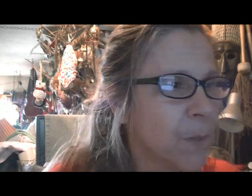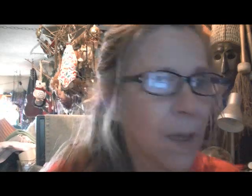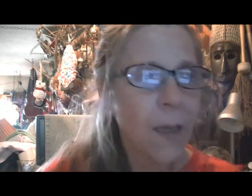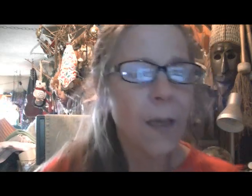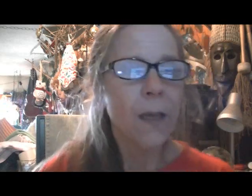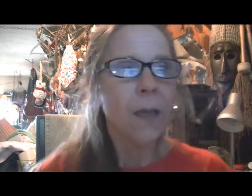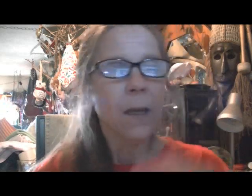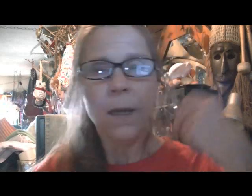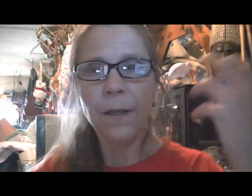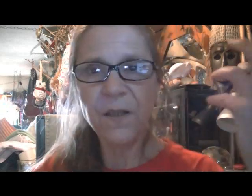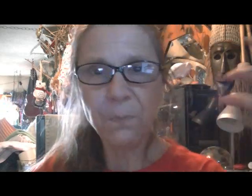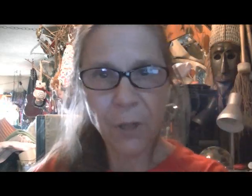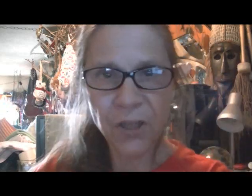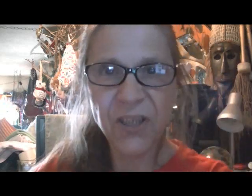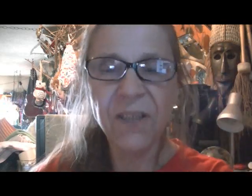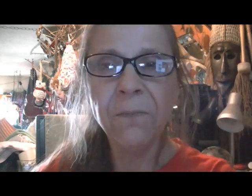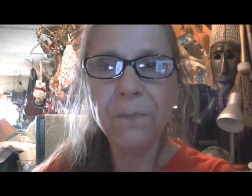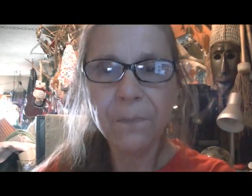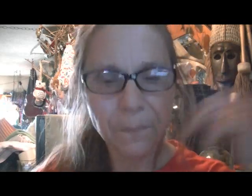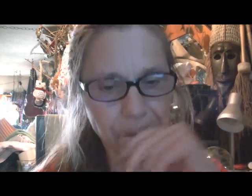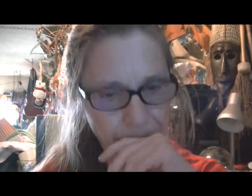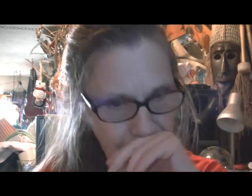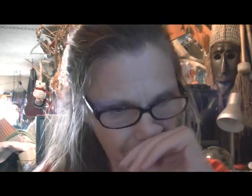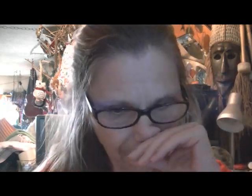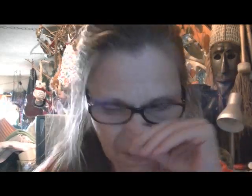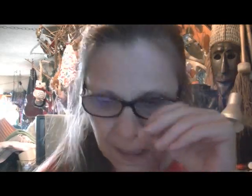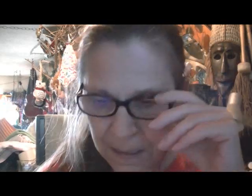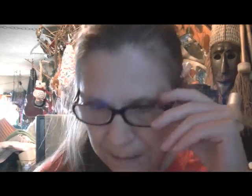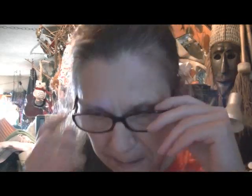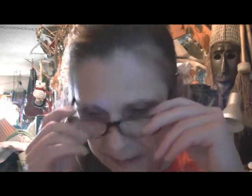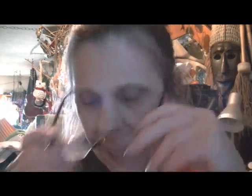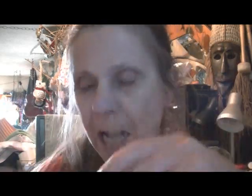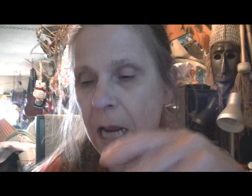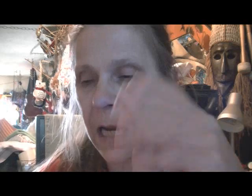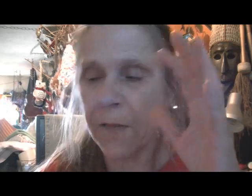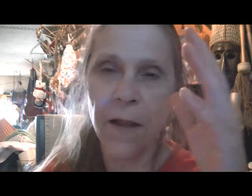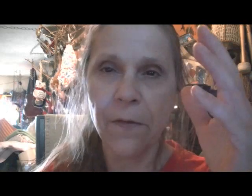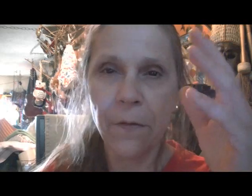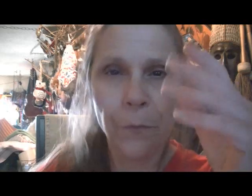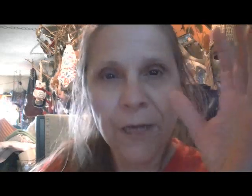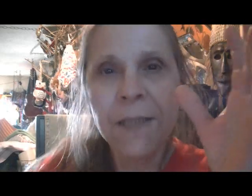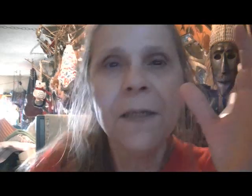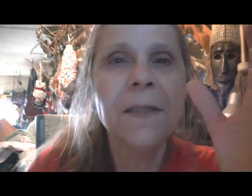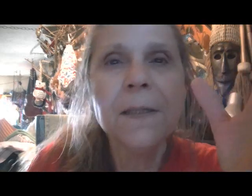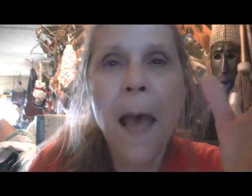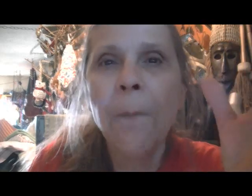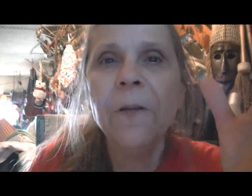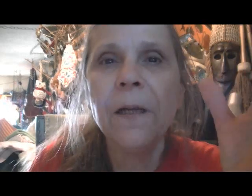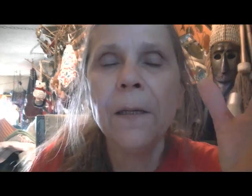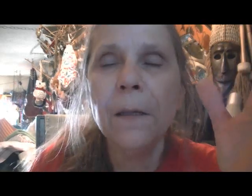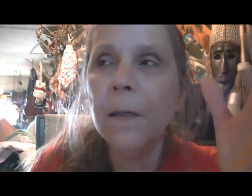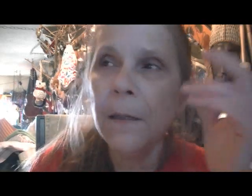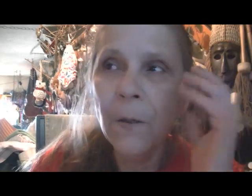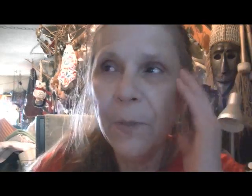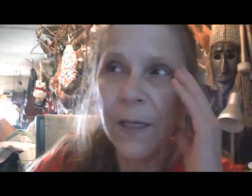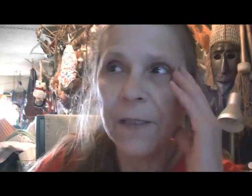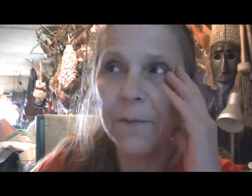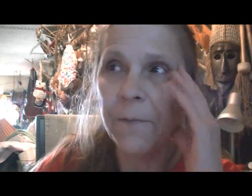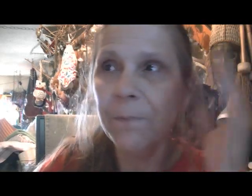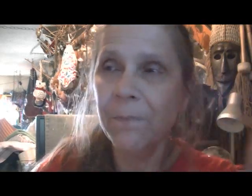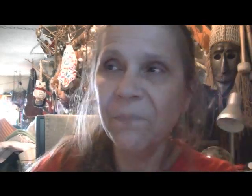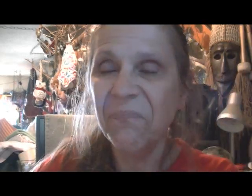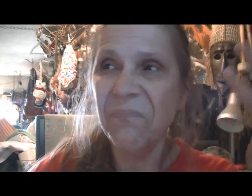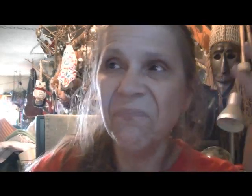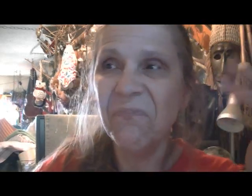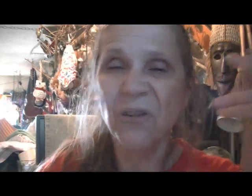people. And this person is saying that the reason this is happening because